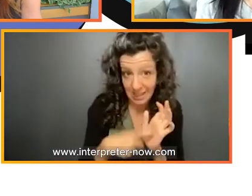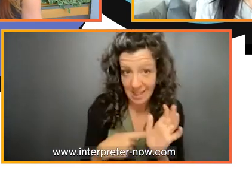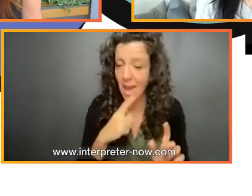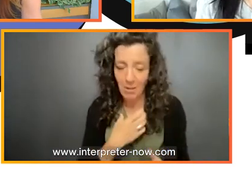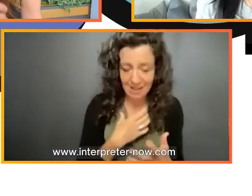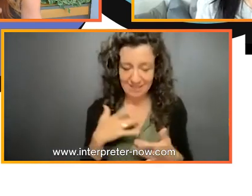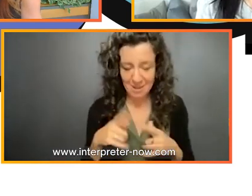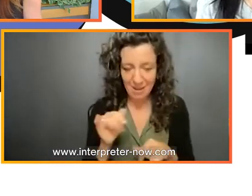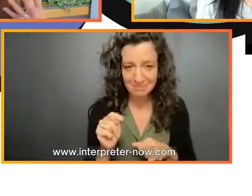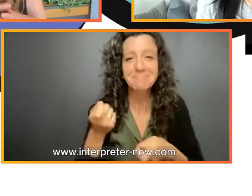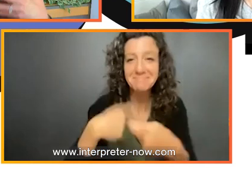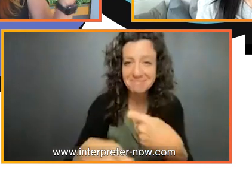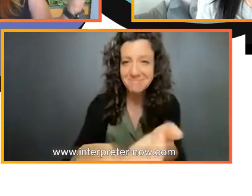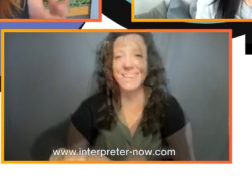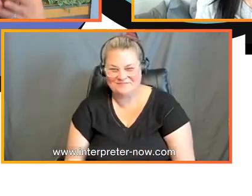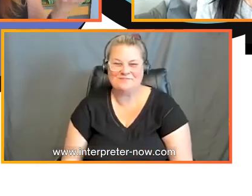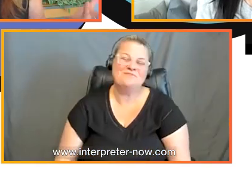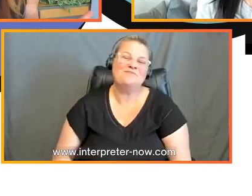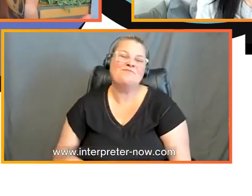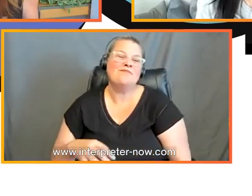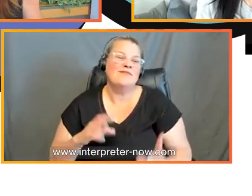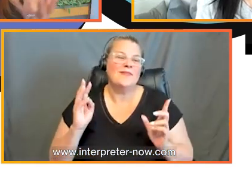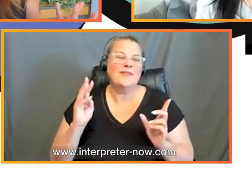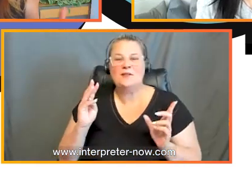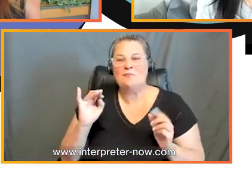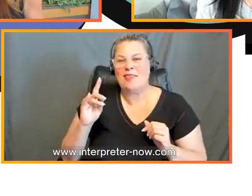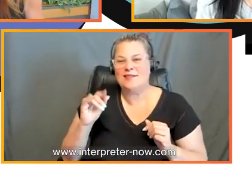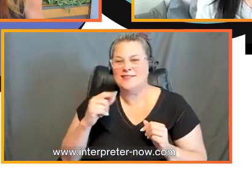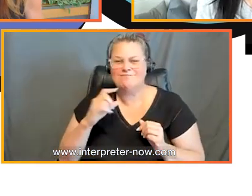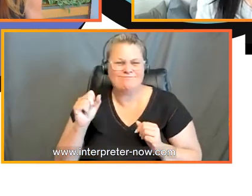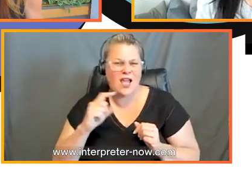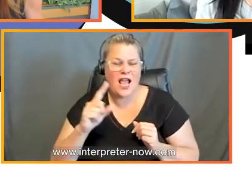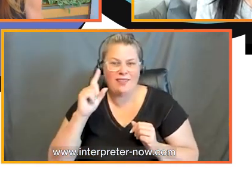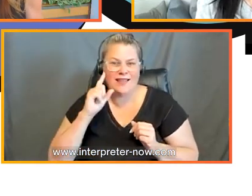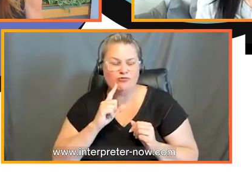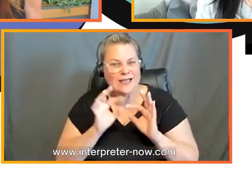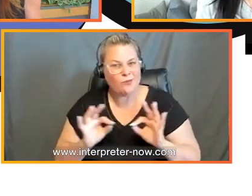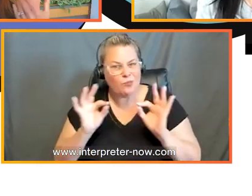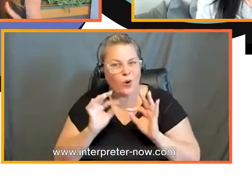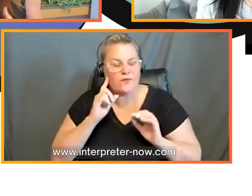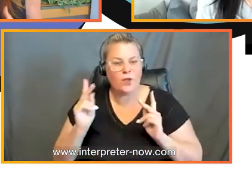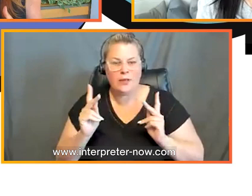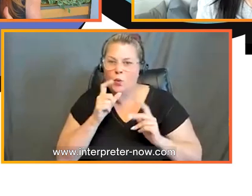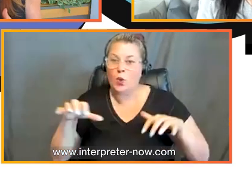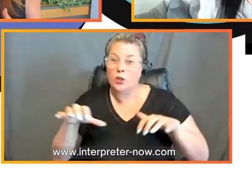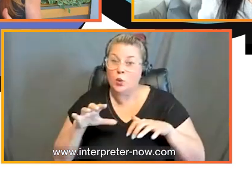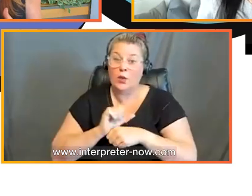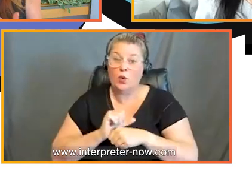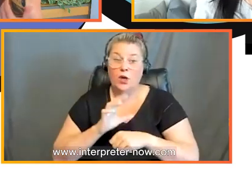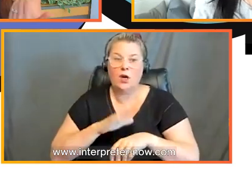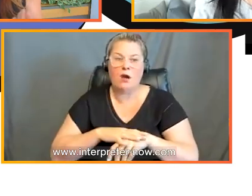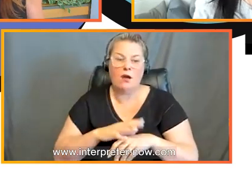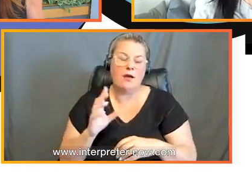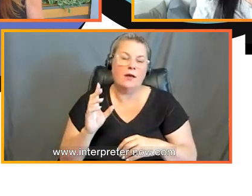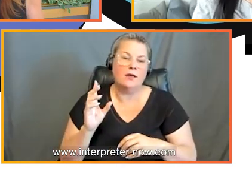that are doing the work of diversity, equity, and inclusion. Any leader, anybody who's leading teams, also to do that investigative work